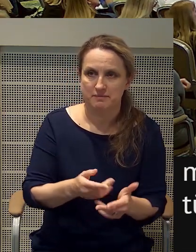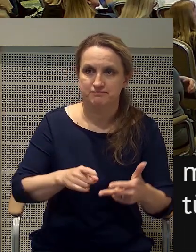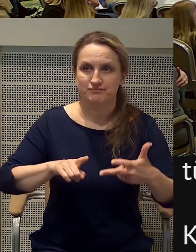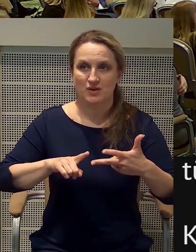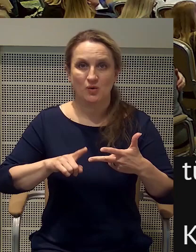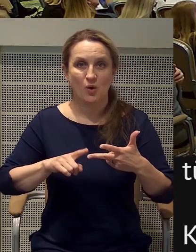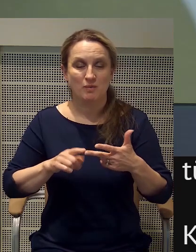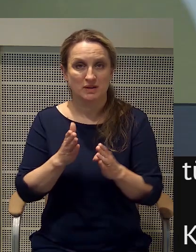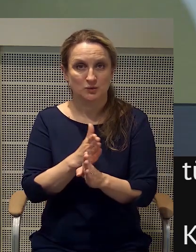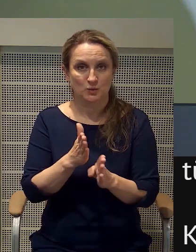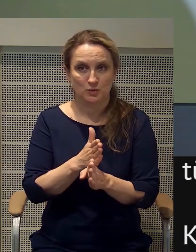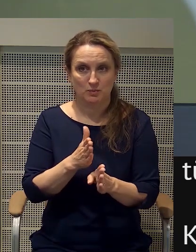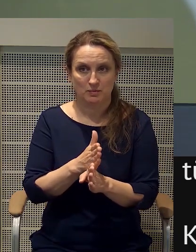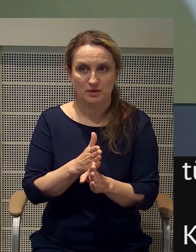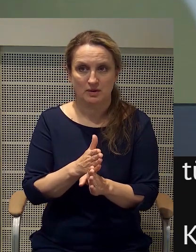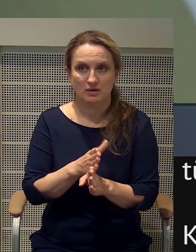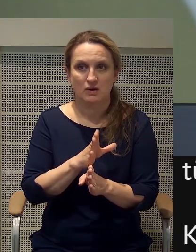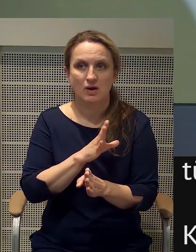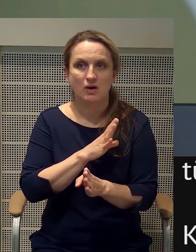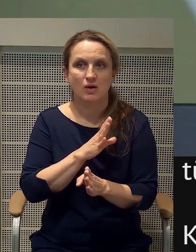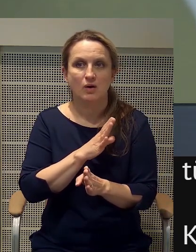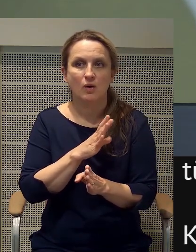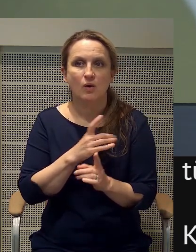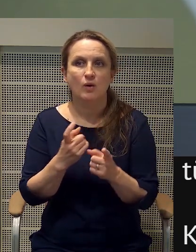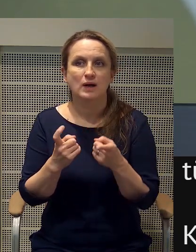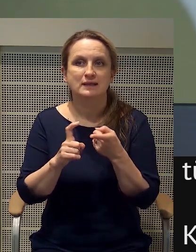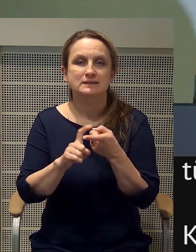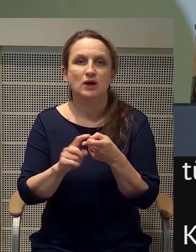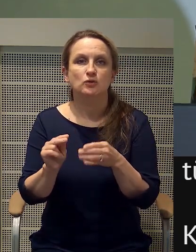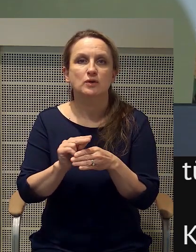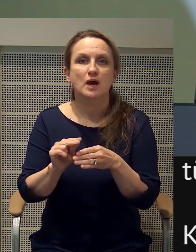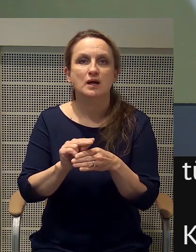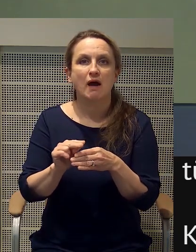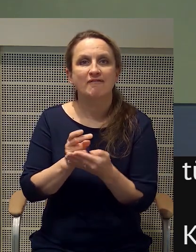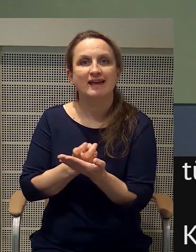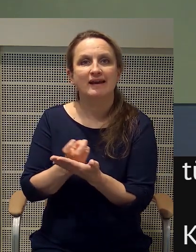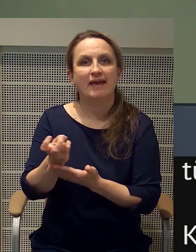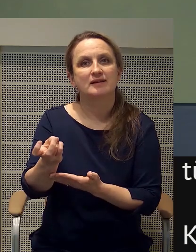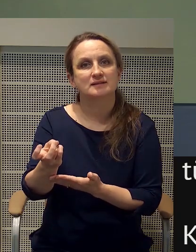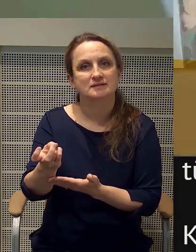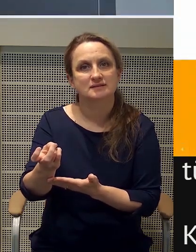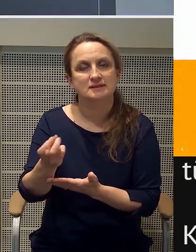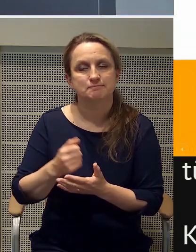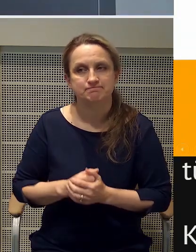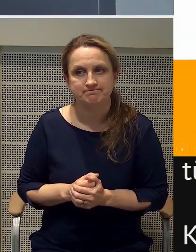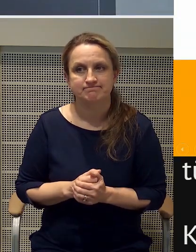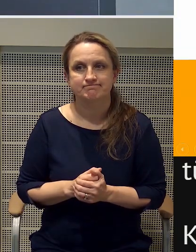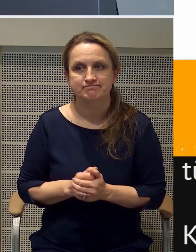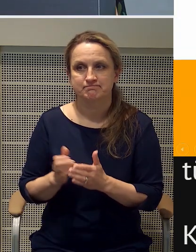really a specific case, and we helped that small girl out. And now the third case